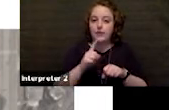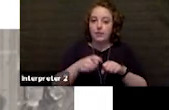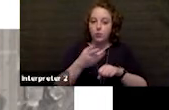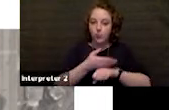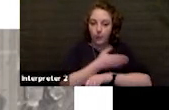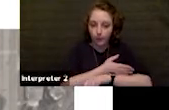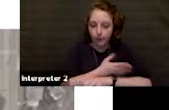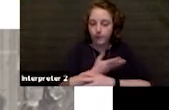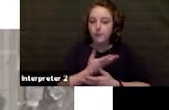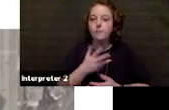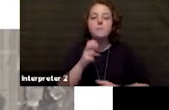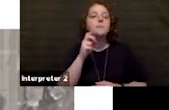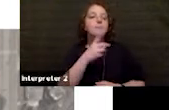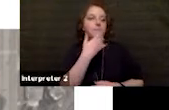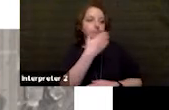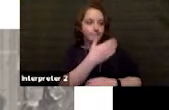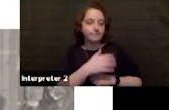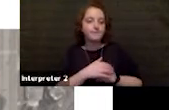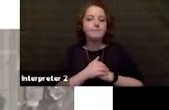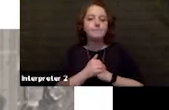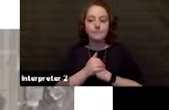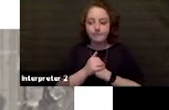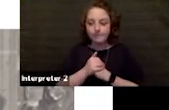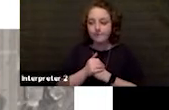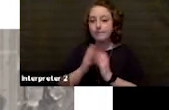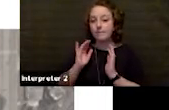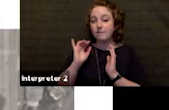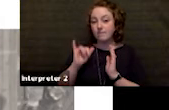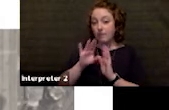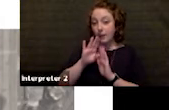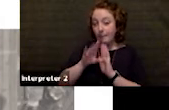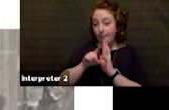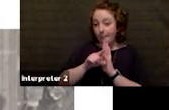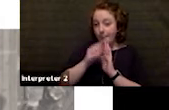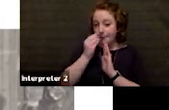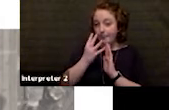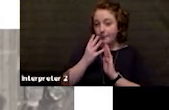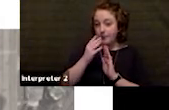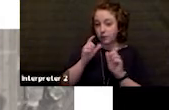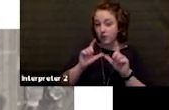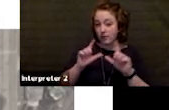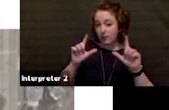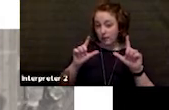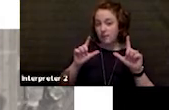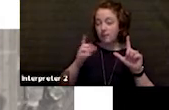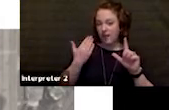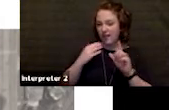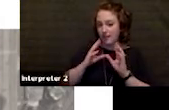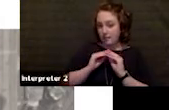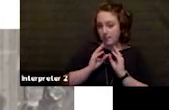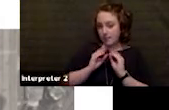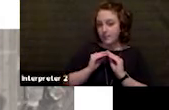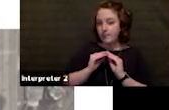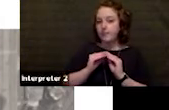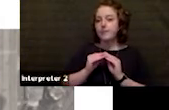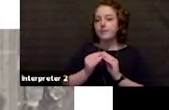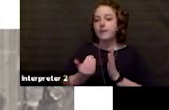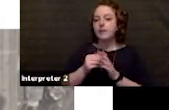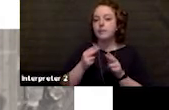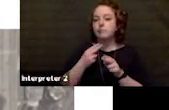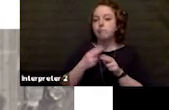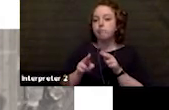thank you. Yeah, You're welcome. So the demographics slide that we went over last meeting and then again briefly this